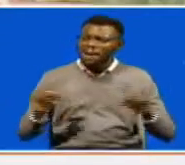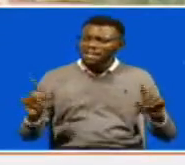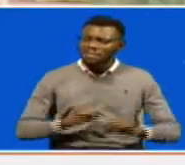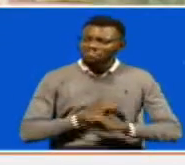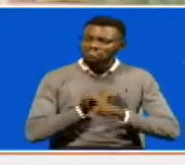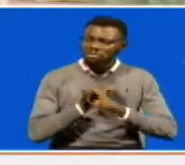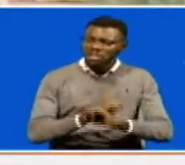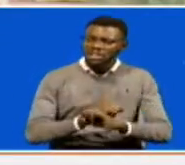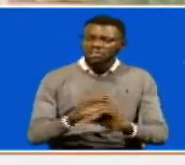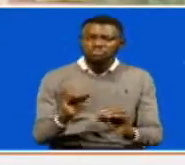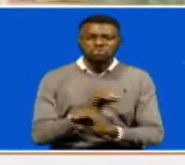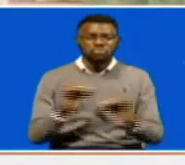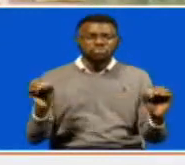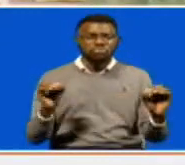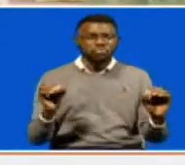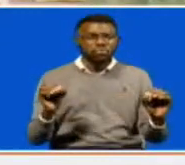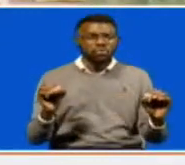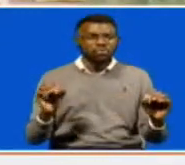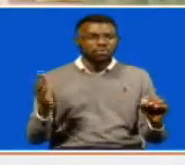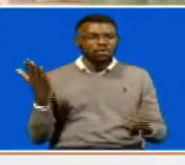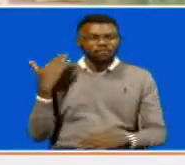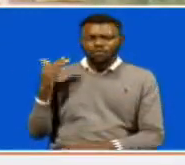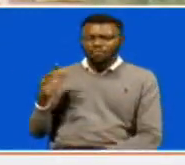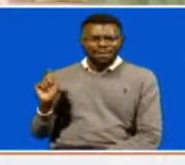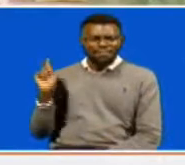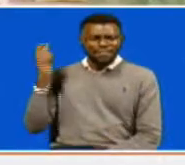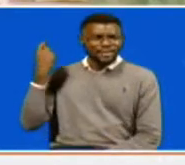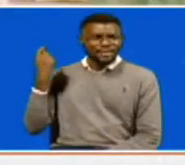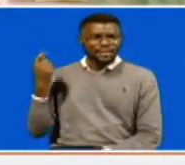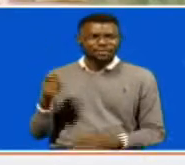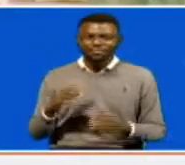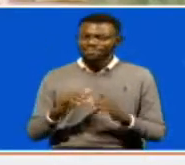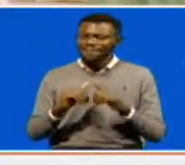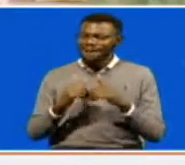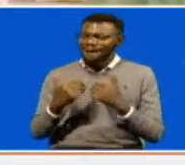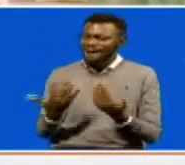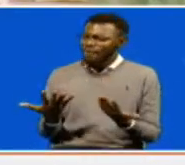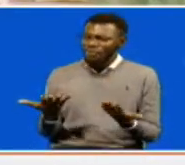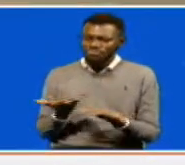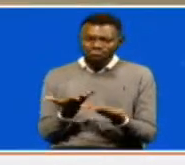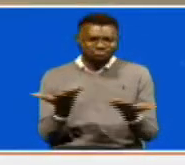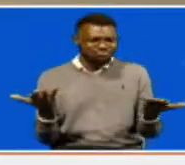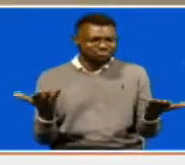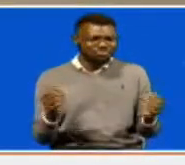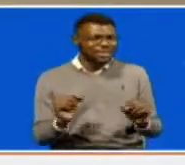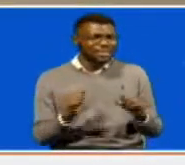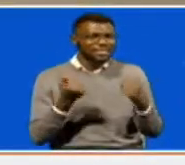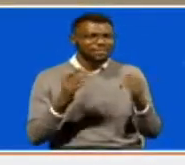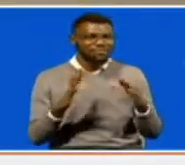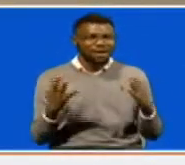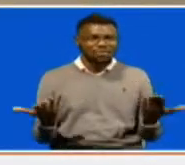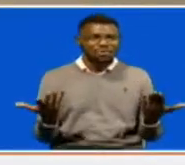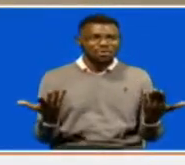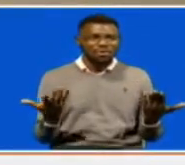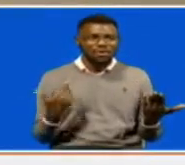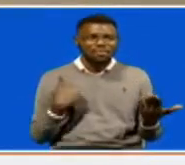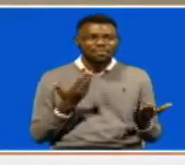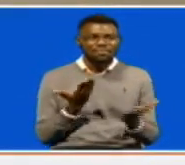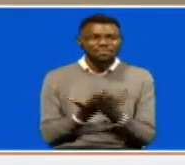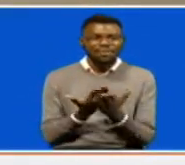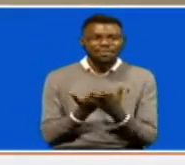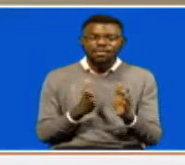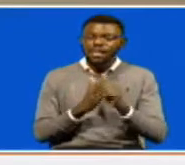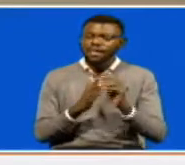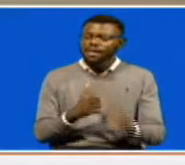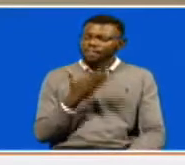protect the interest of a former president, then how safe are we? I appeal to our leaders. Let us